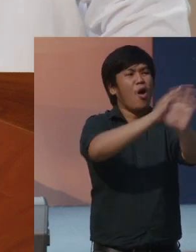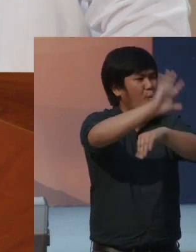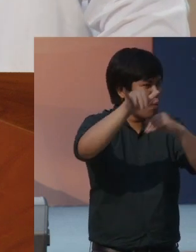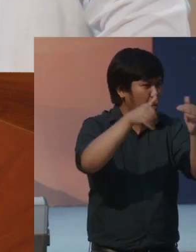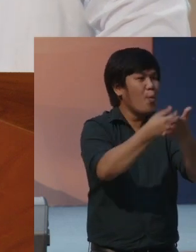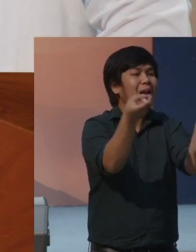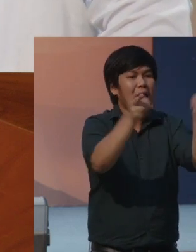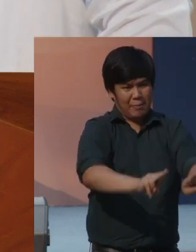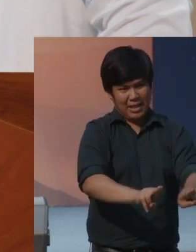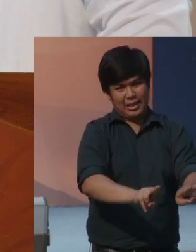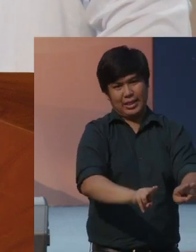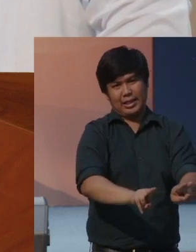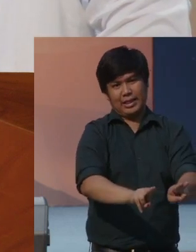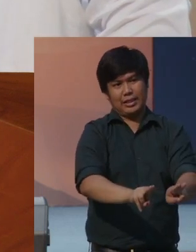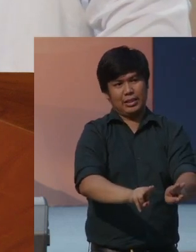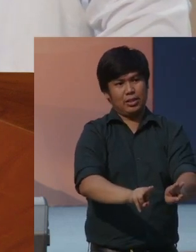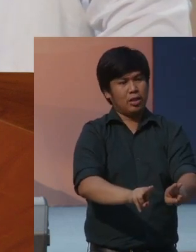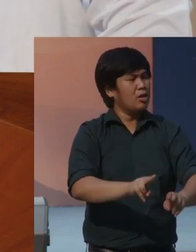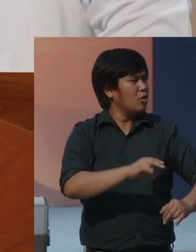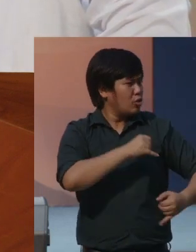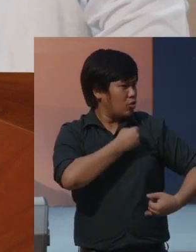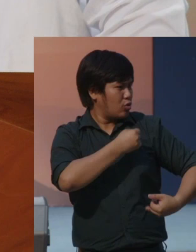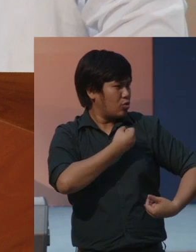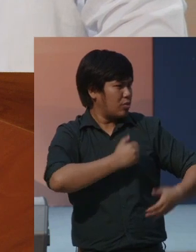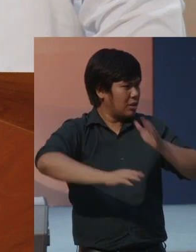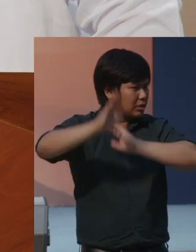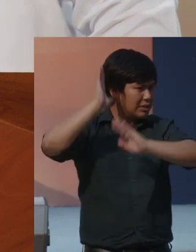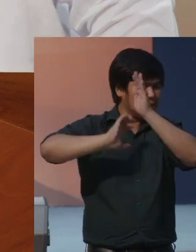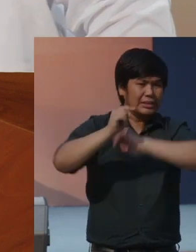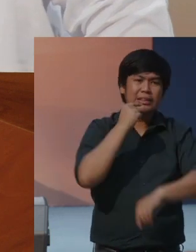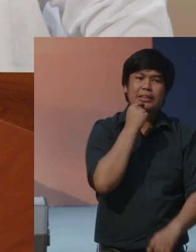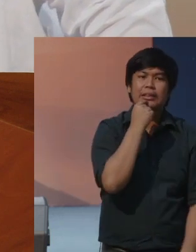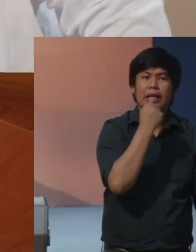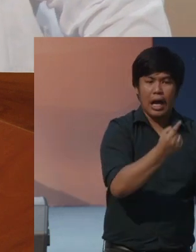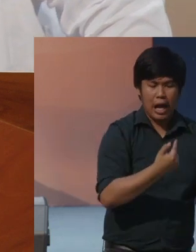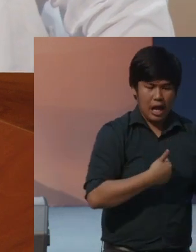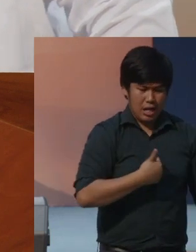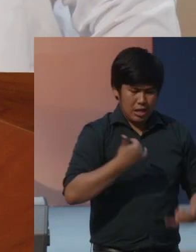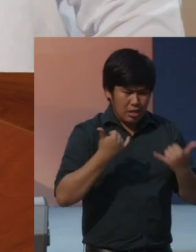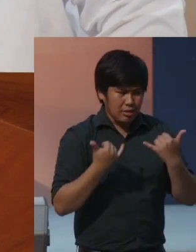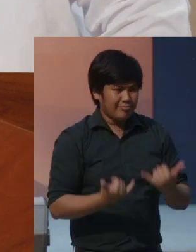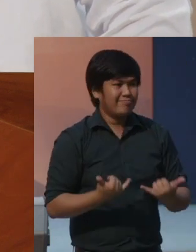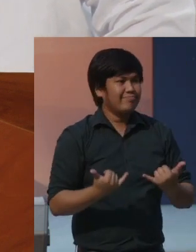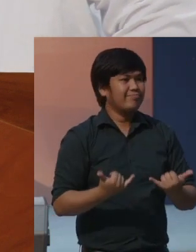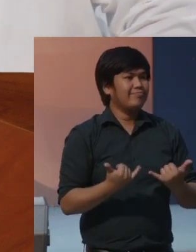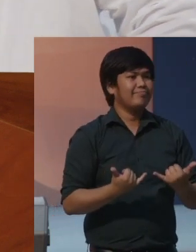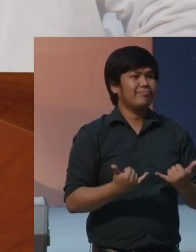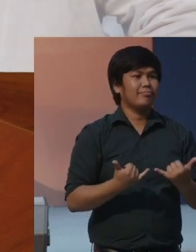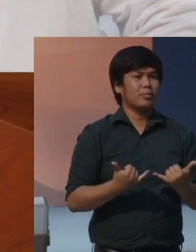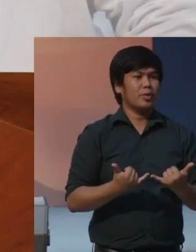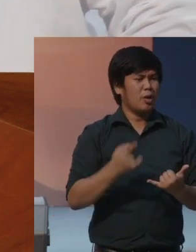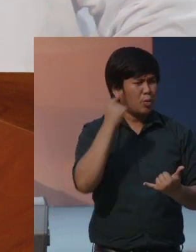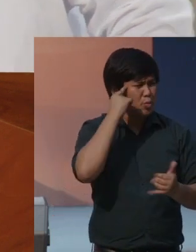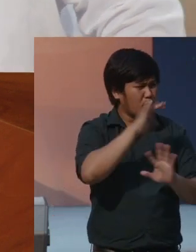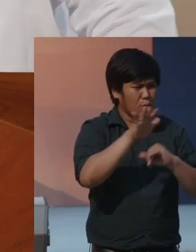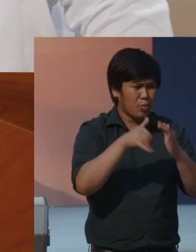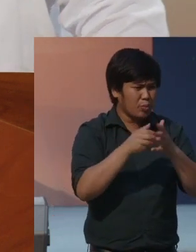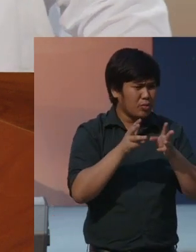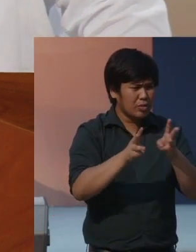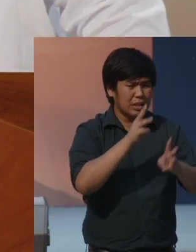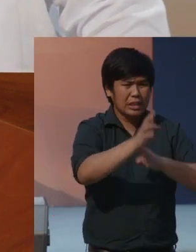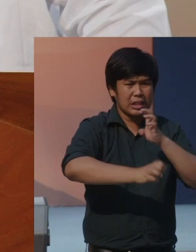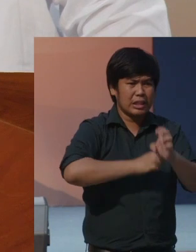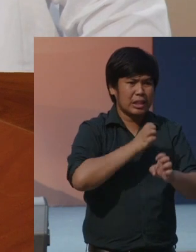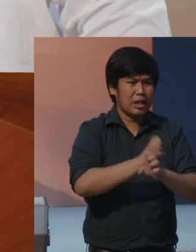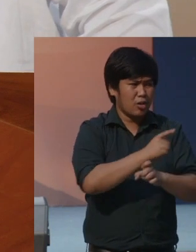All came to pass. Sa Joshua 23 verse 14, and now I am about to go the way of all the earth, sabi ni Joshua. And you